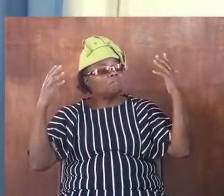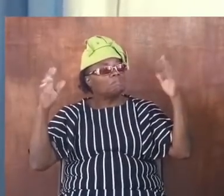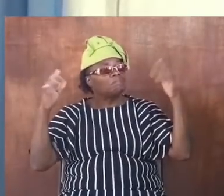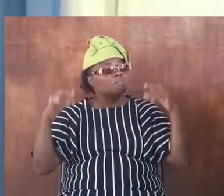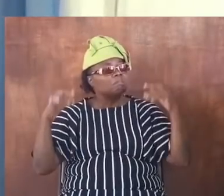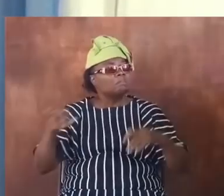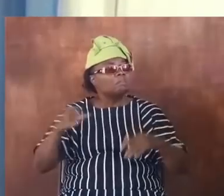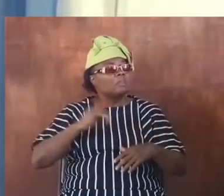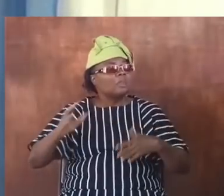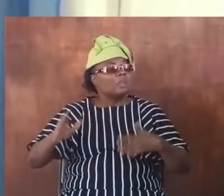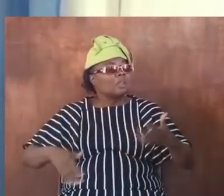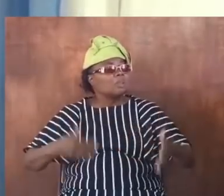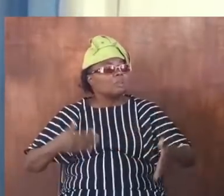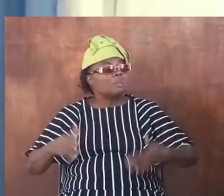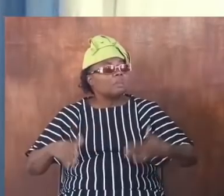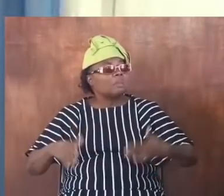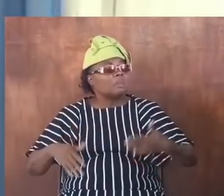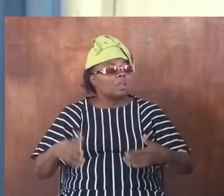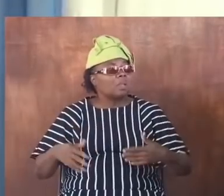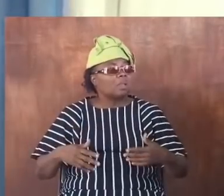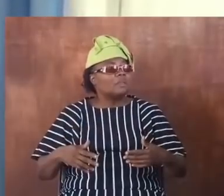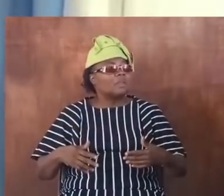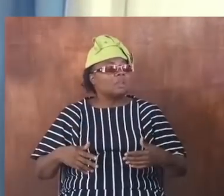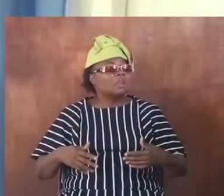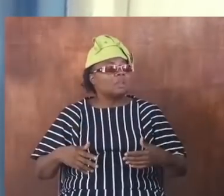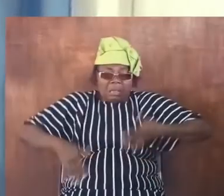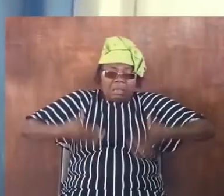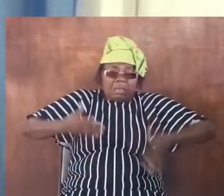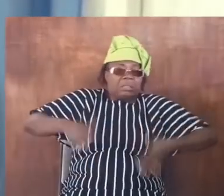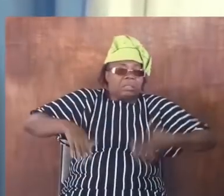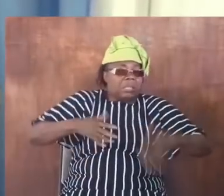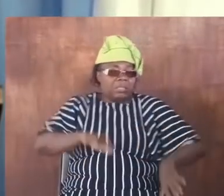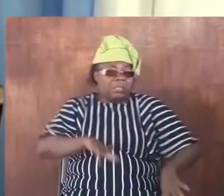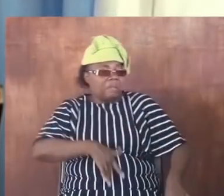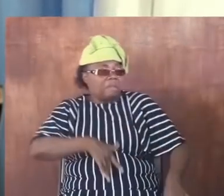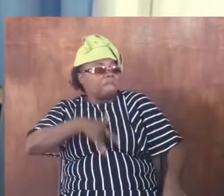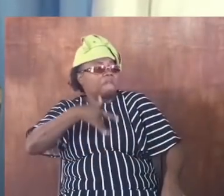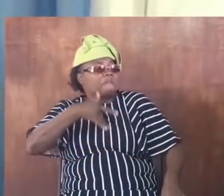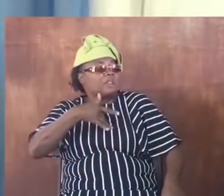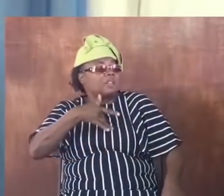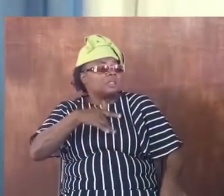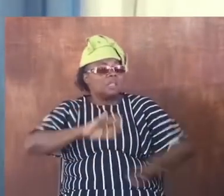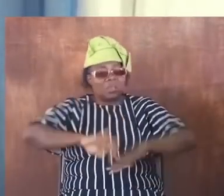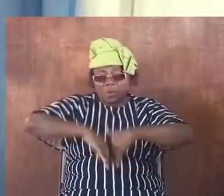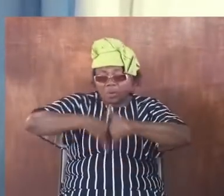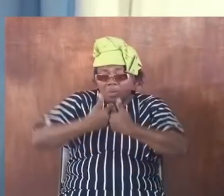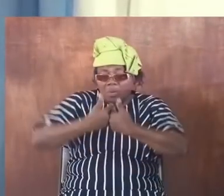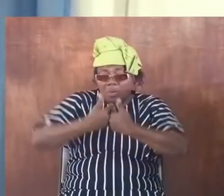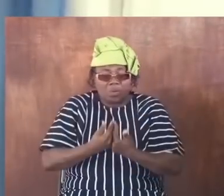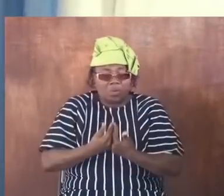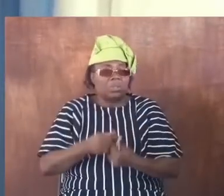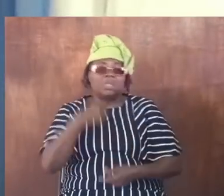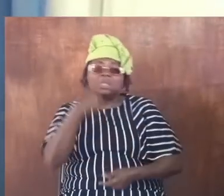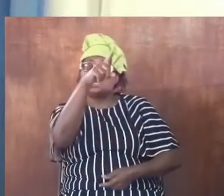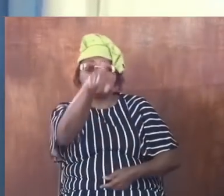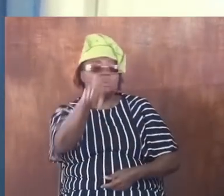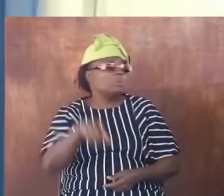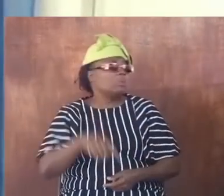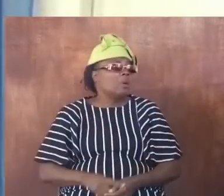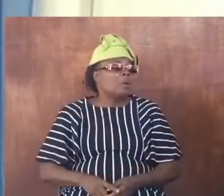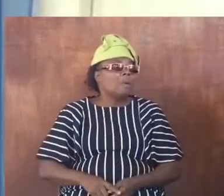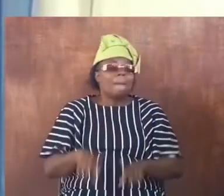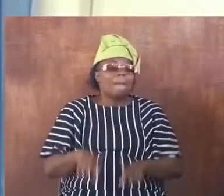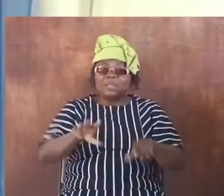I am having an exciting feeling in me, but I don't know how to let it out. But it's